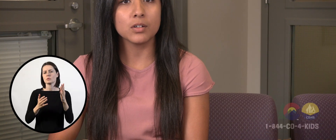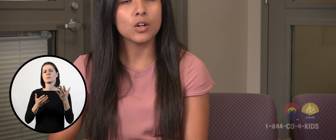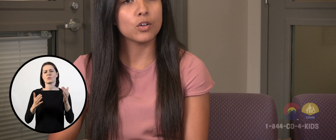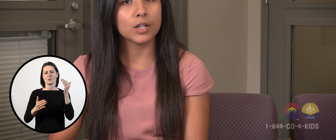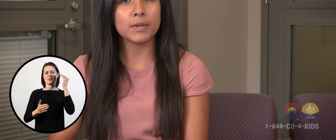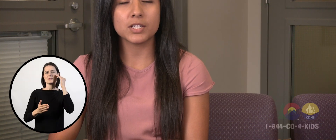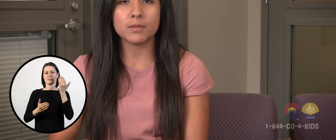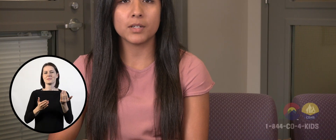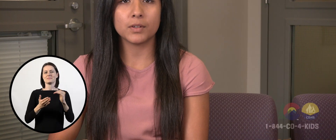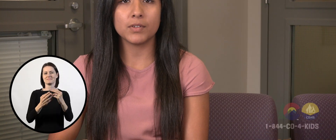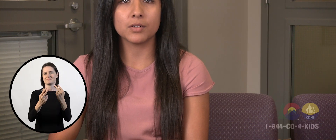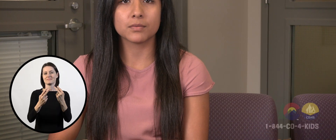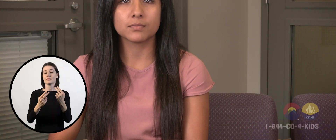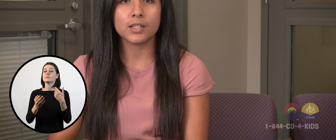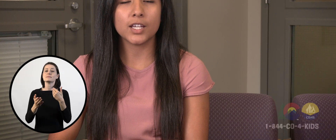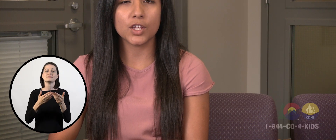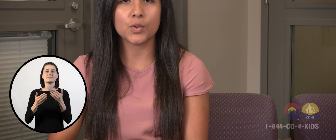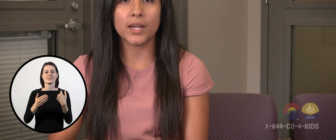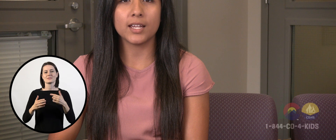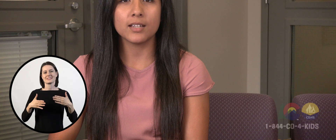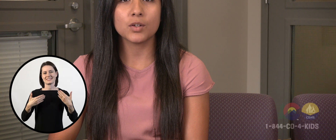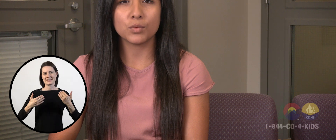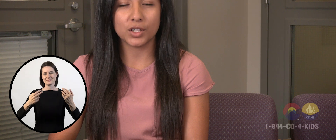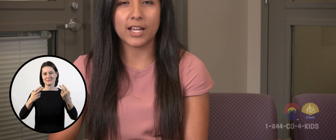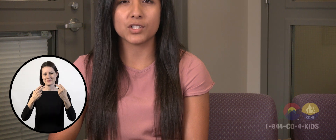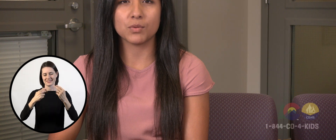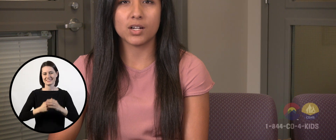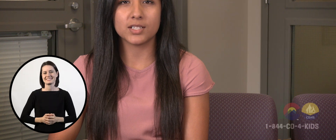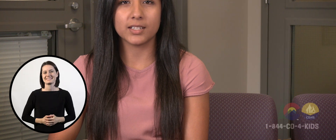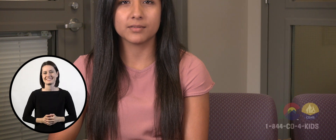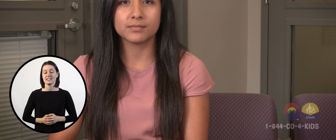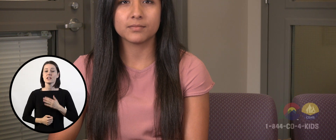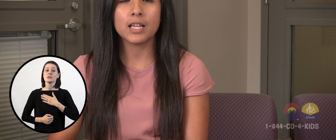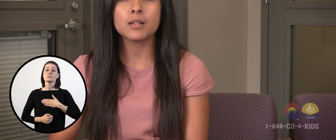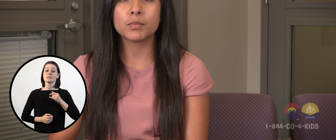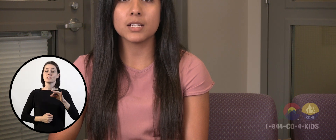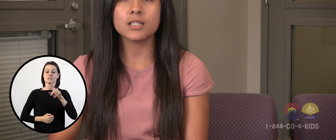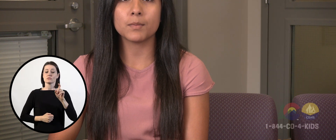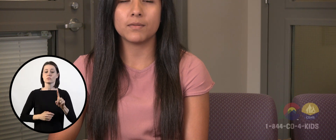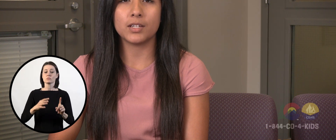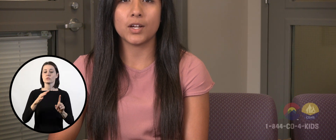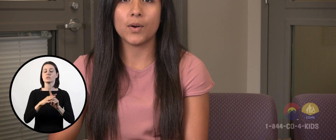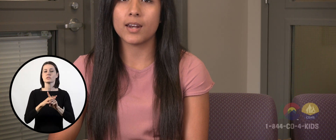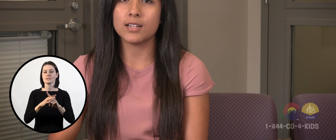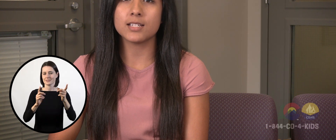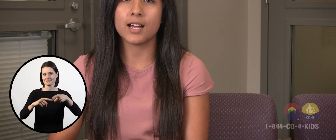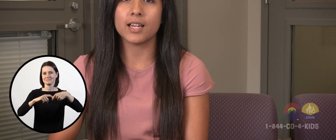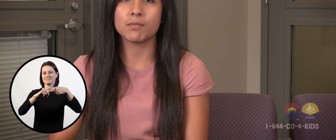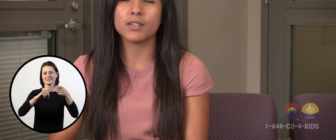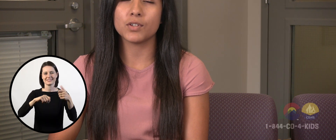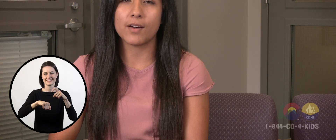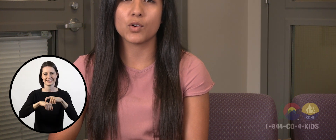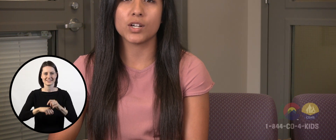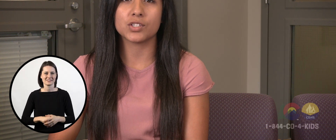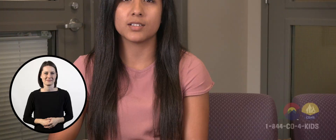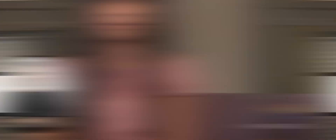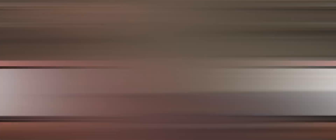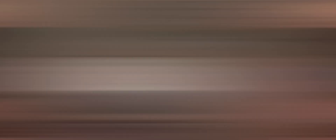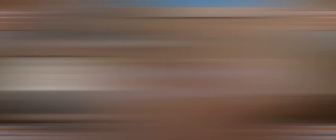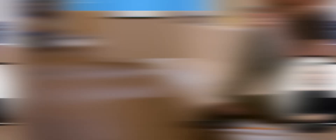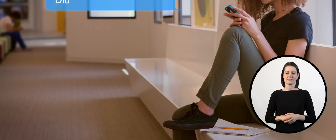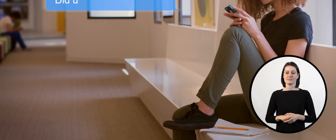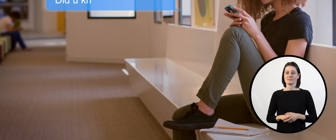to you, or it might just be a review. Either way, we're glad you're watching. Please stop the video at any time if you have a